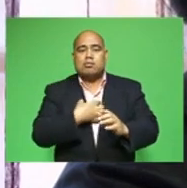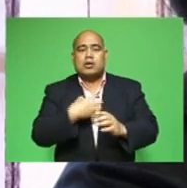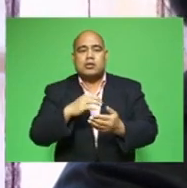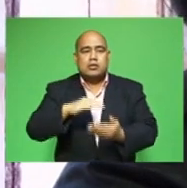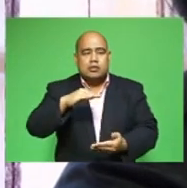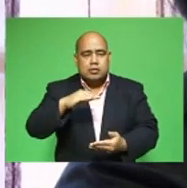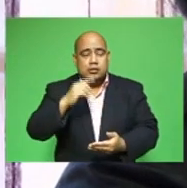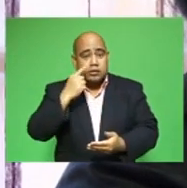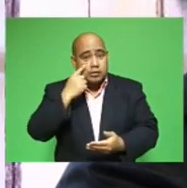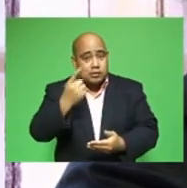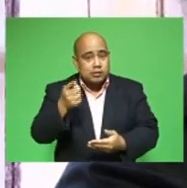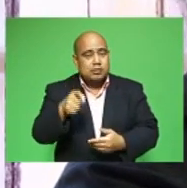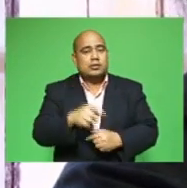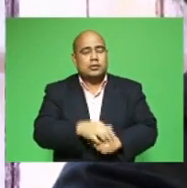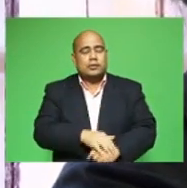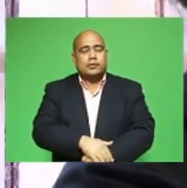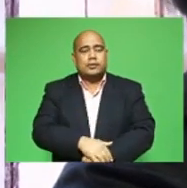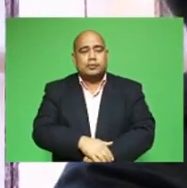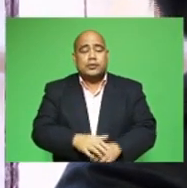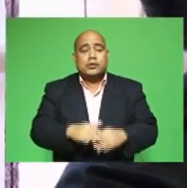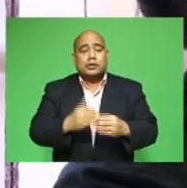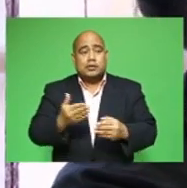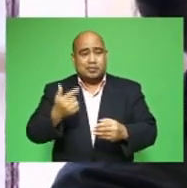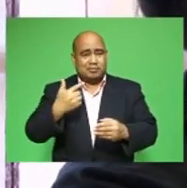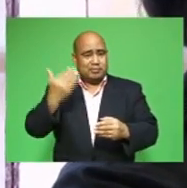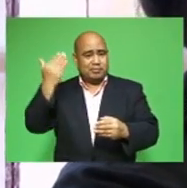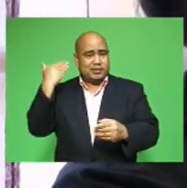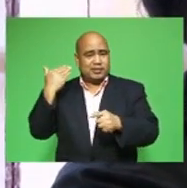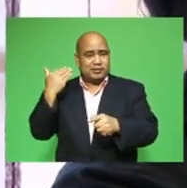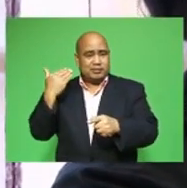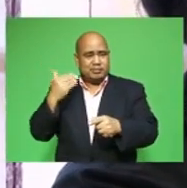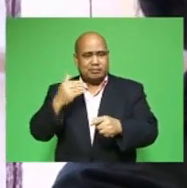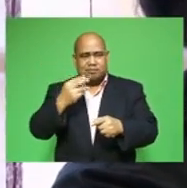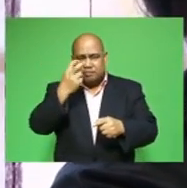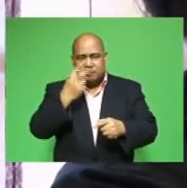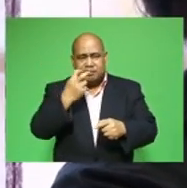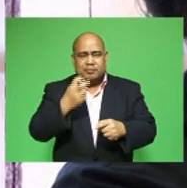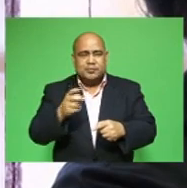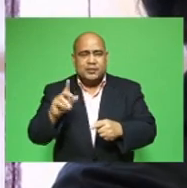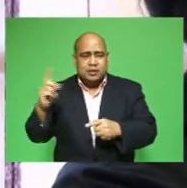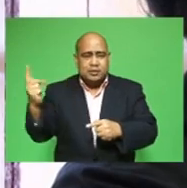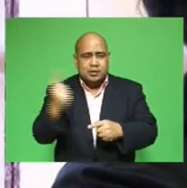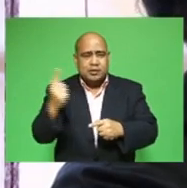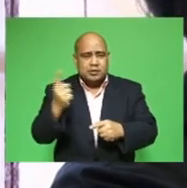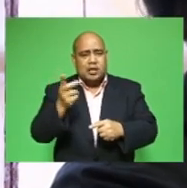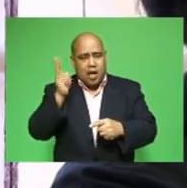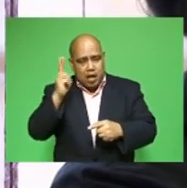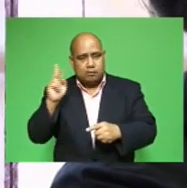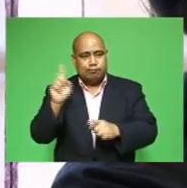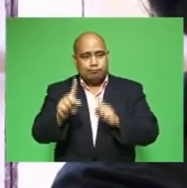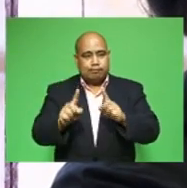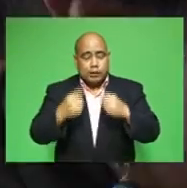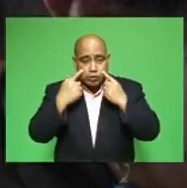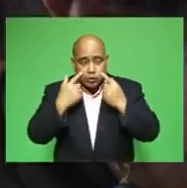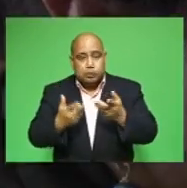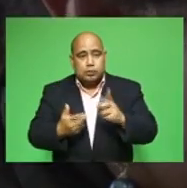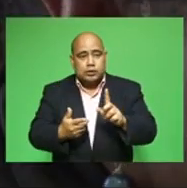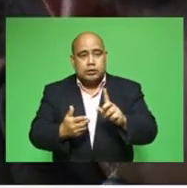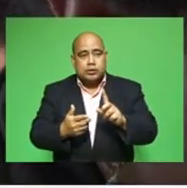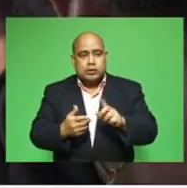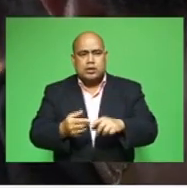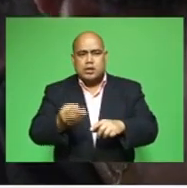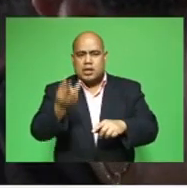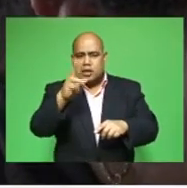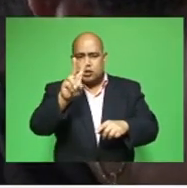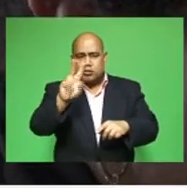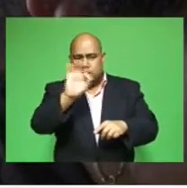our past clients are actually coming on a return visit, and that has been on a 92% increase.